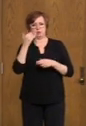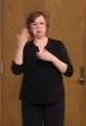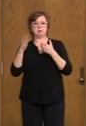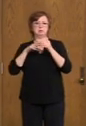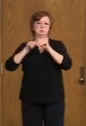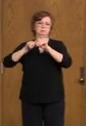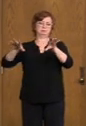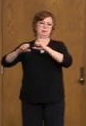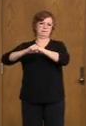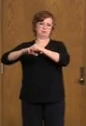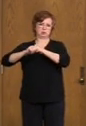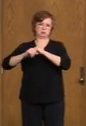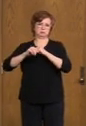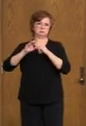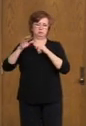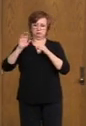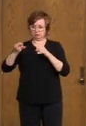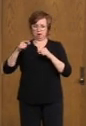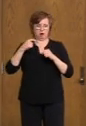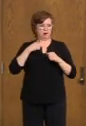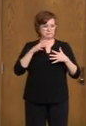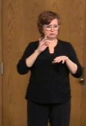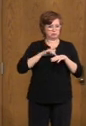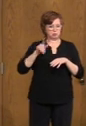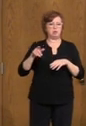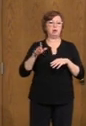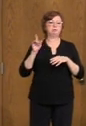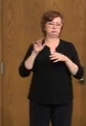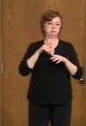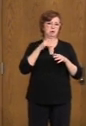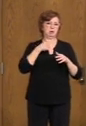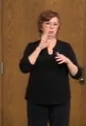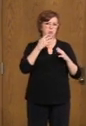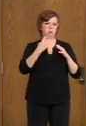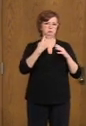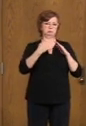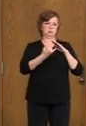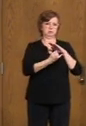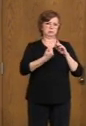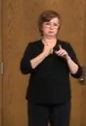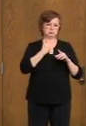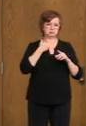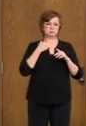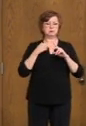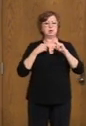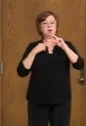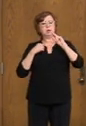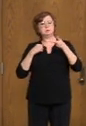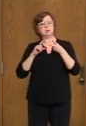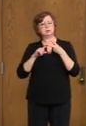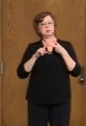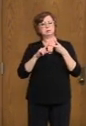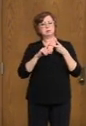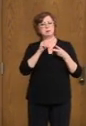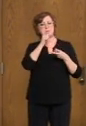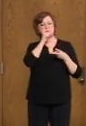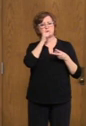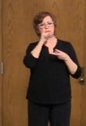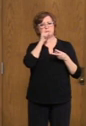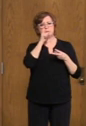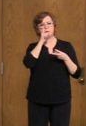Obviously for workplaces which are not public facing, of private residences where there was a gathering that